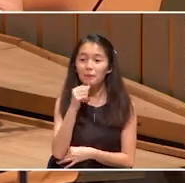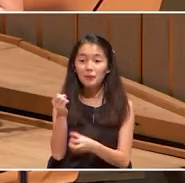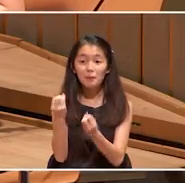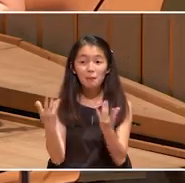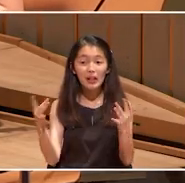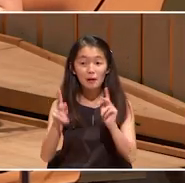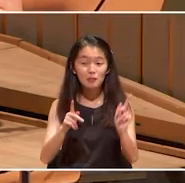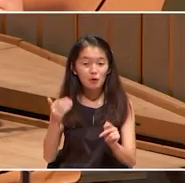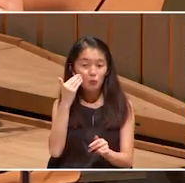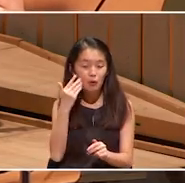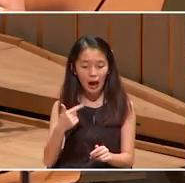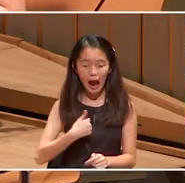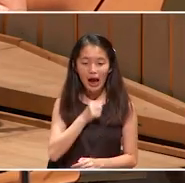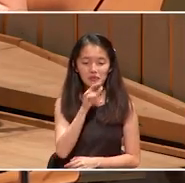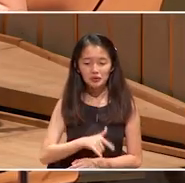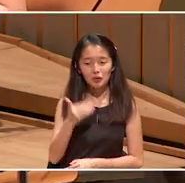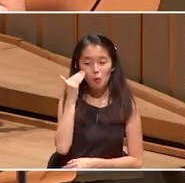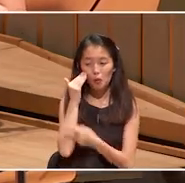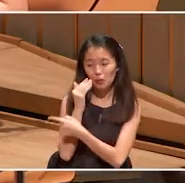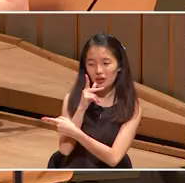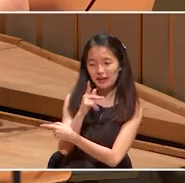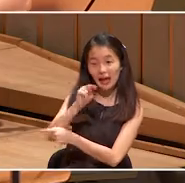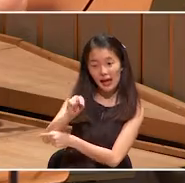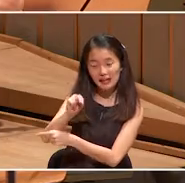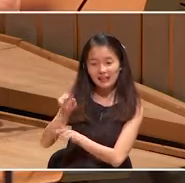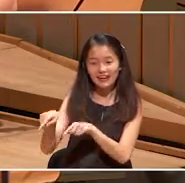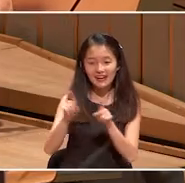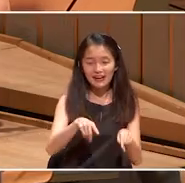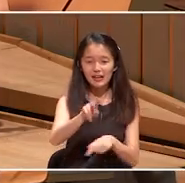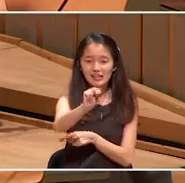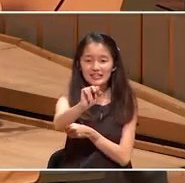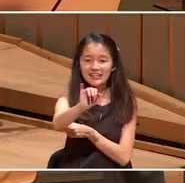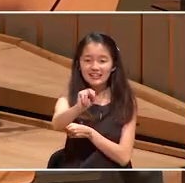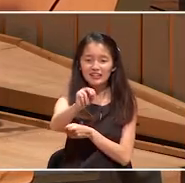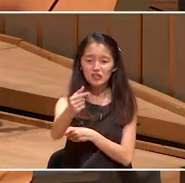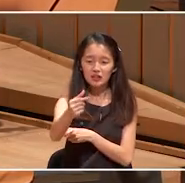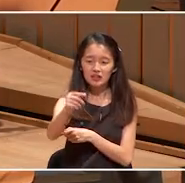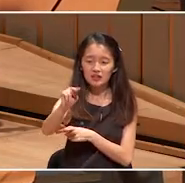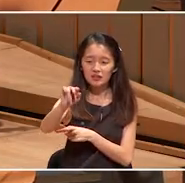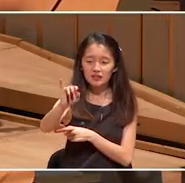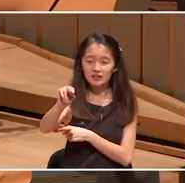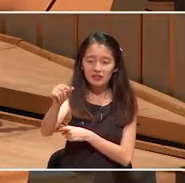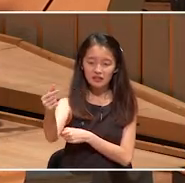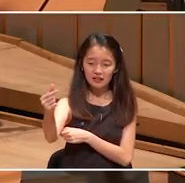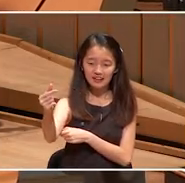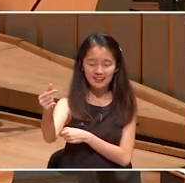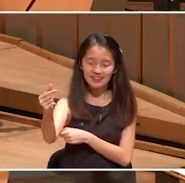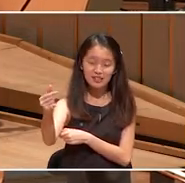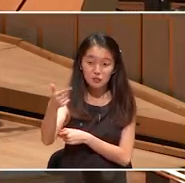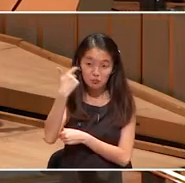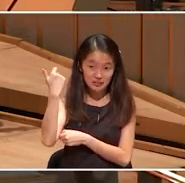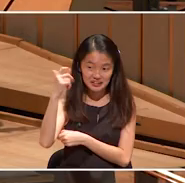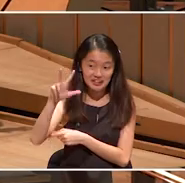actually know Kam Ning as Ning Ning. This goes way, way back, I think more than 30 over